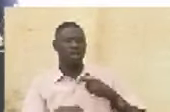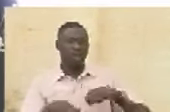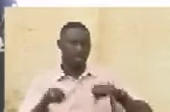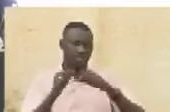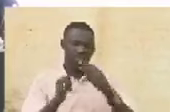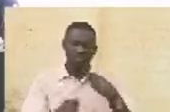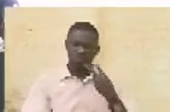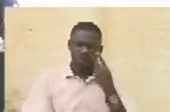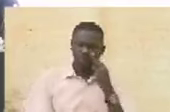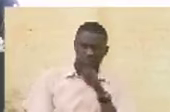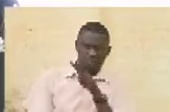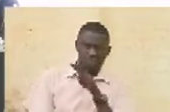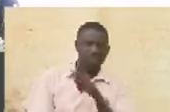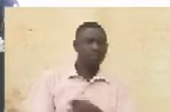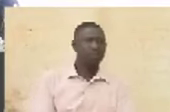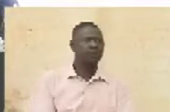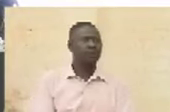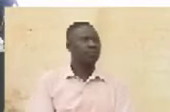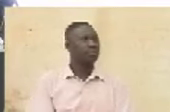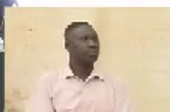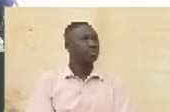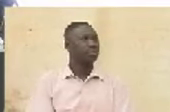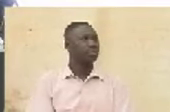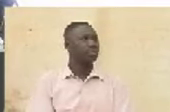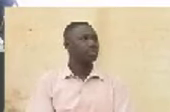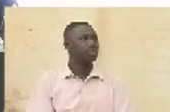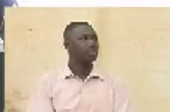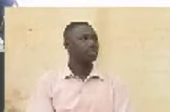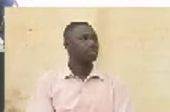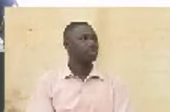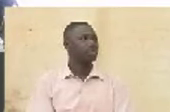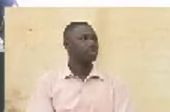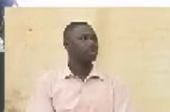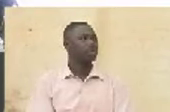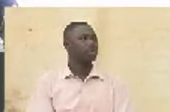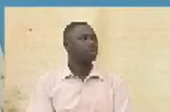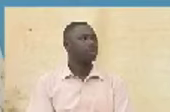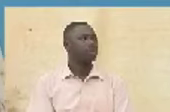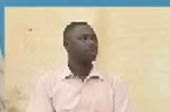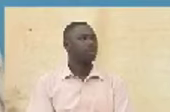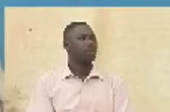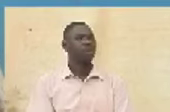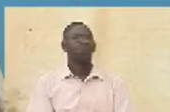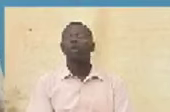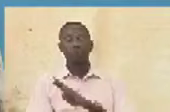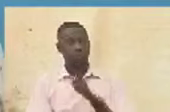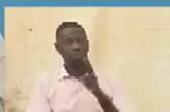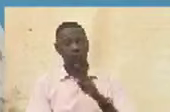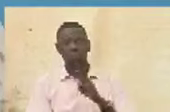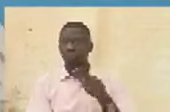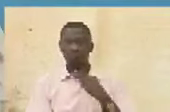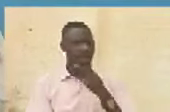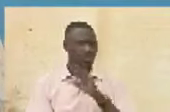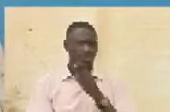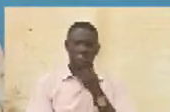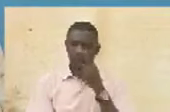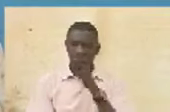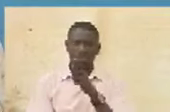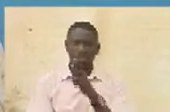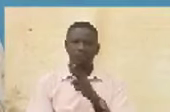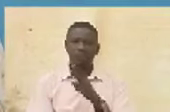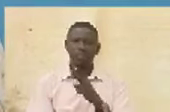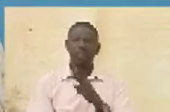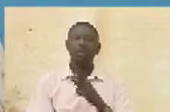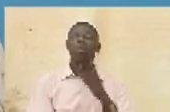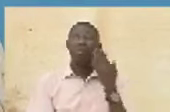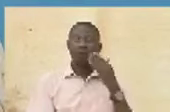kudamendo ikadingirani ikajele bang ikaimol jele bang hani ikadun dibugo kono aleta bafu ngom No, you cannot see it. When you enter